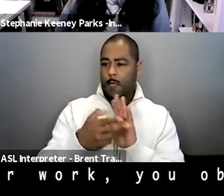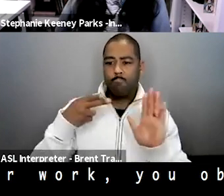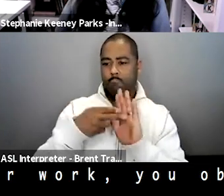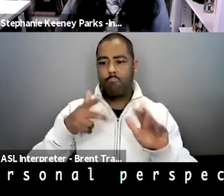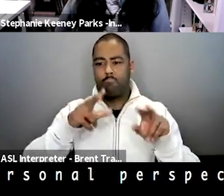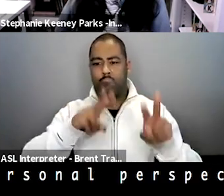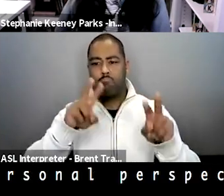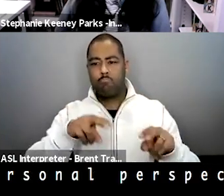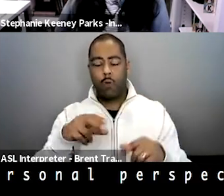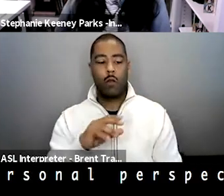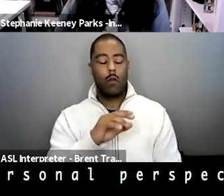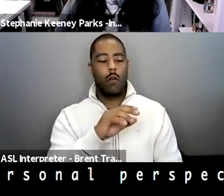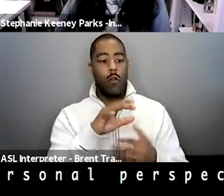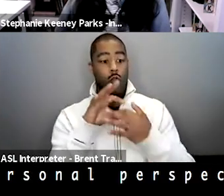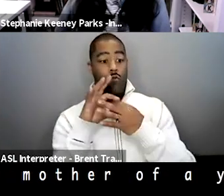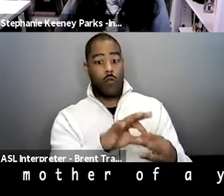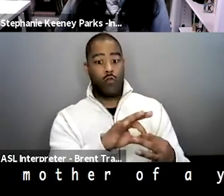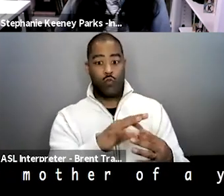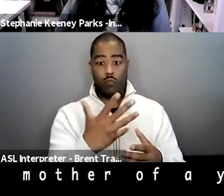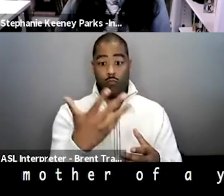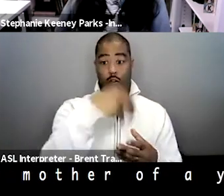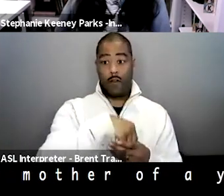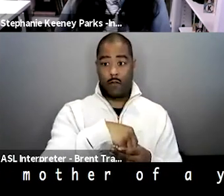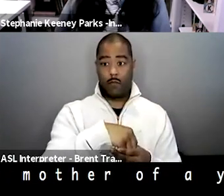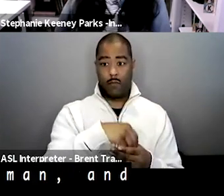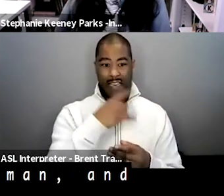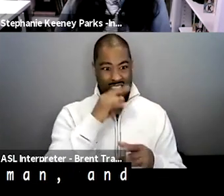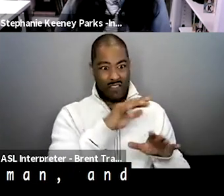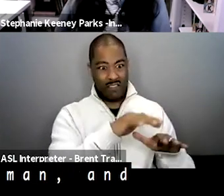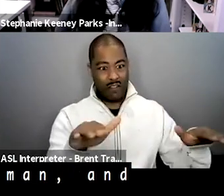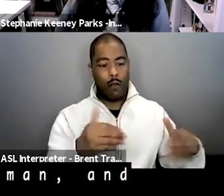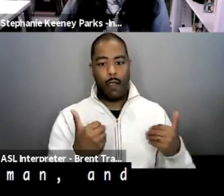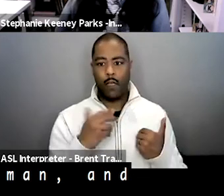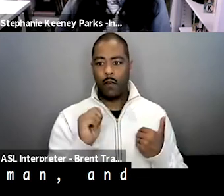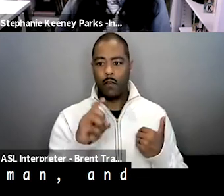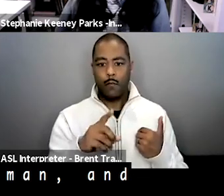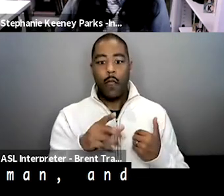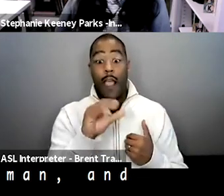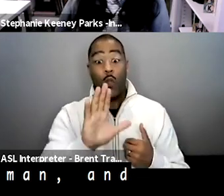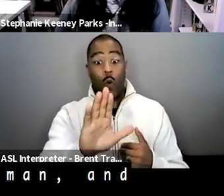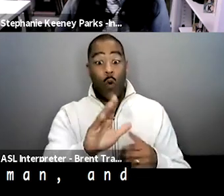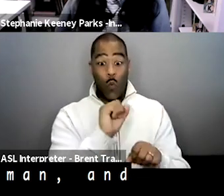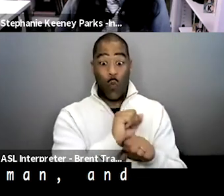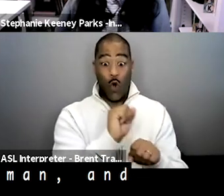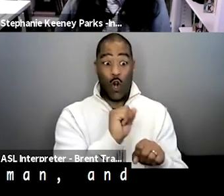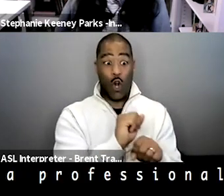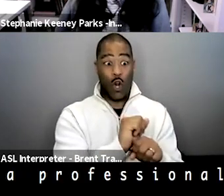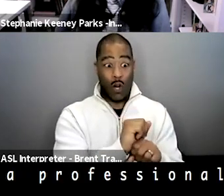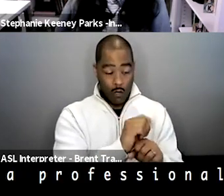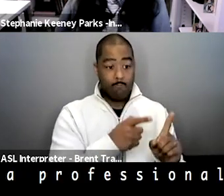with autism. And given your work, you obviously have a personal perspective on this as a mother of a young